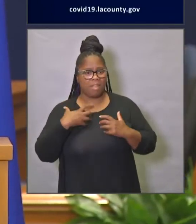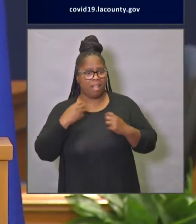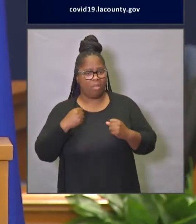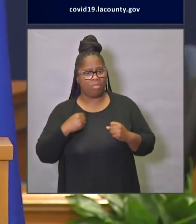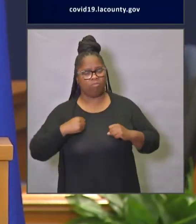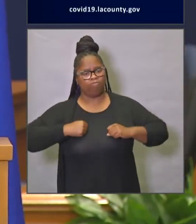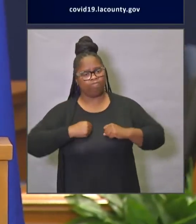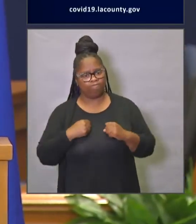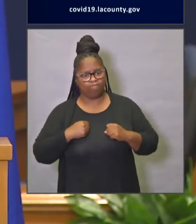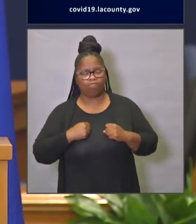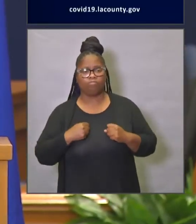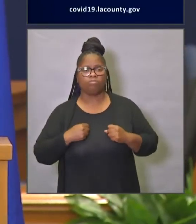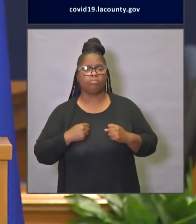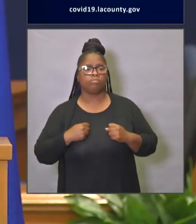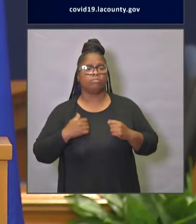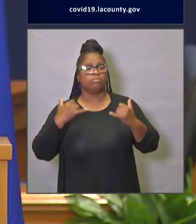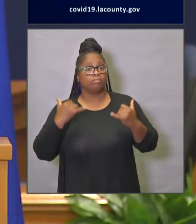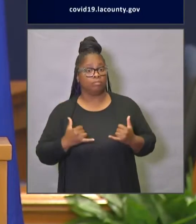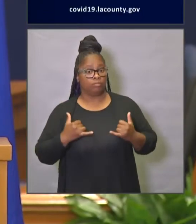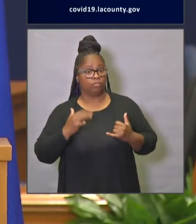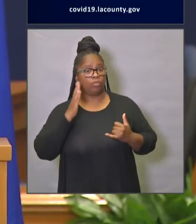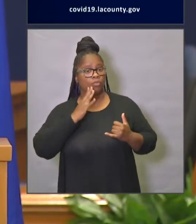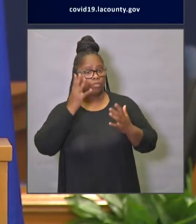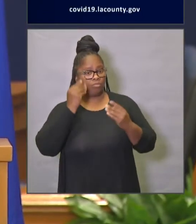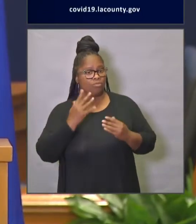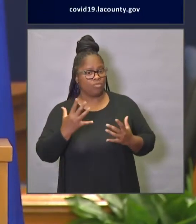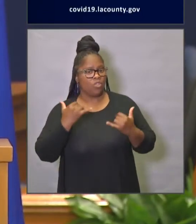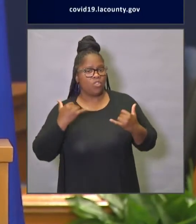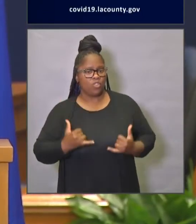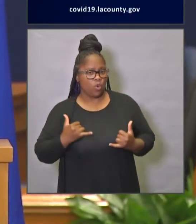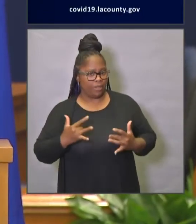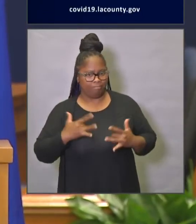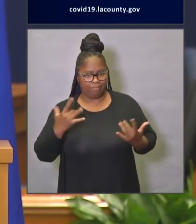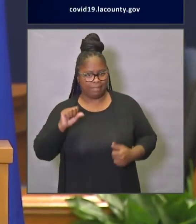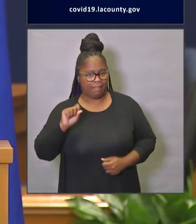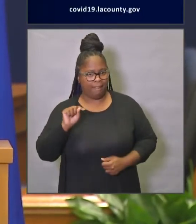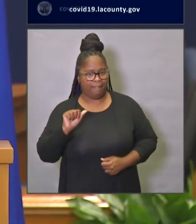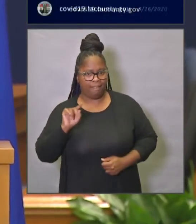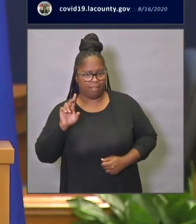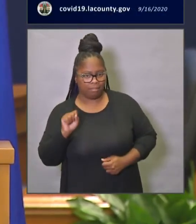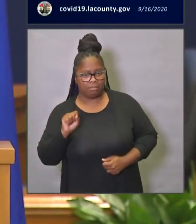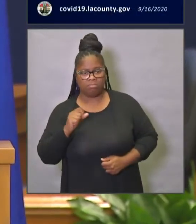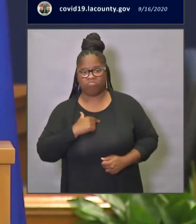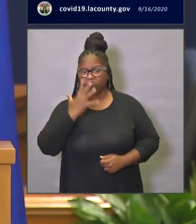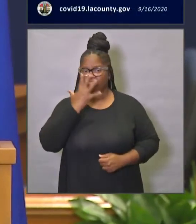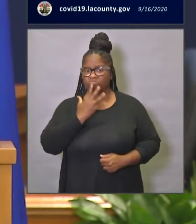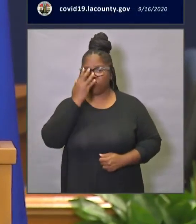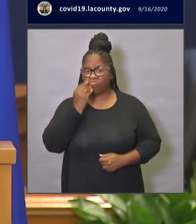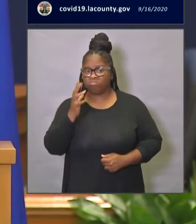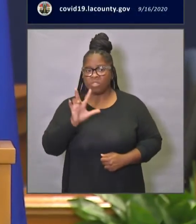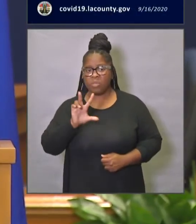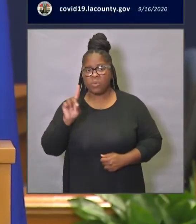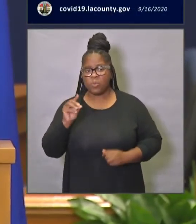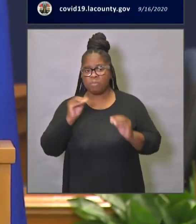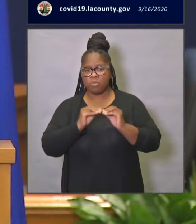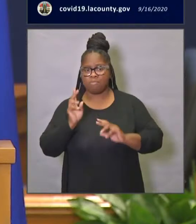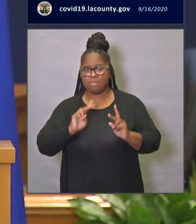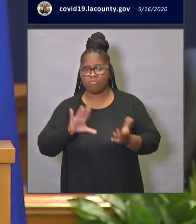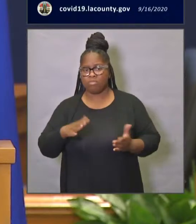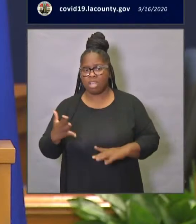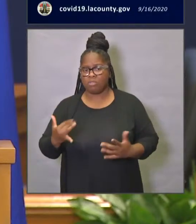well-being. And now I want to update you on our current status. I'm sad to report an additional 31 deaths